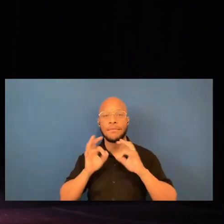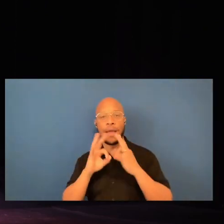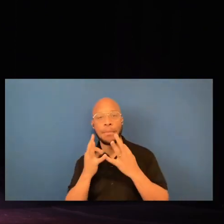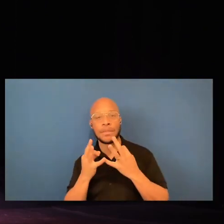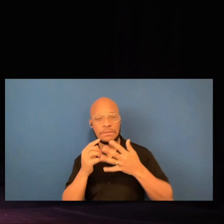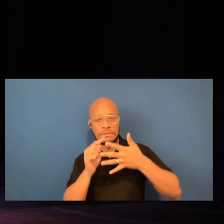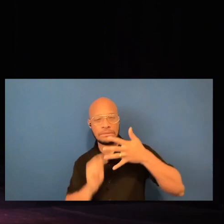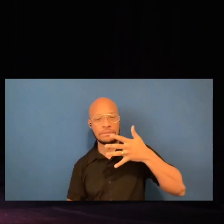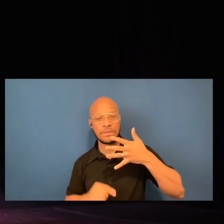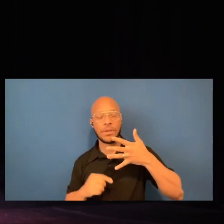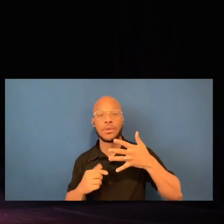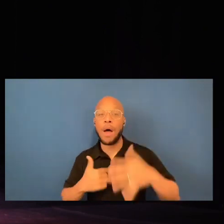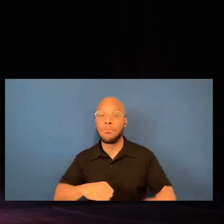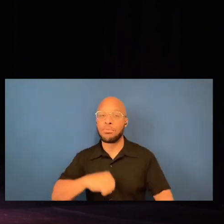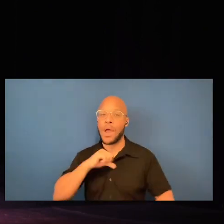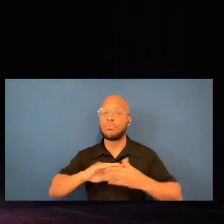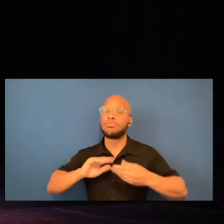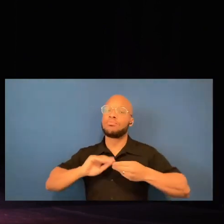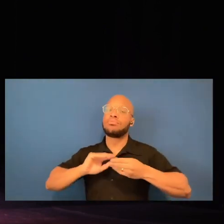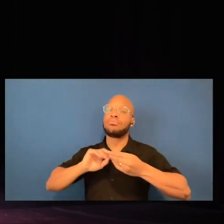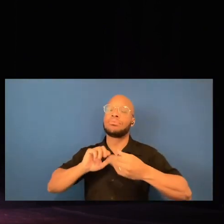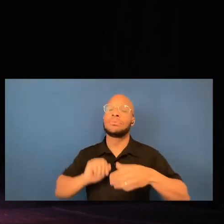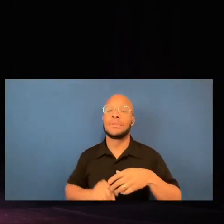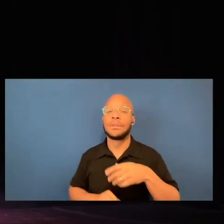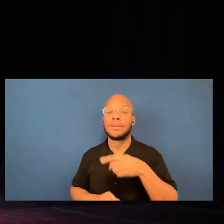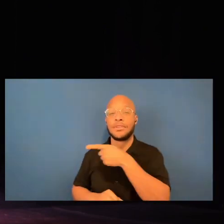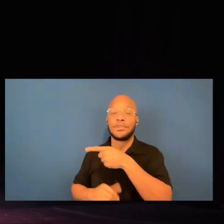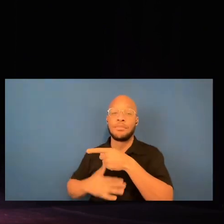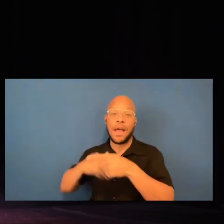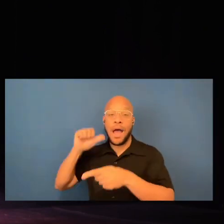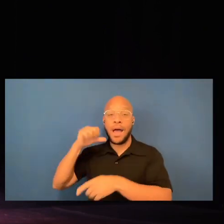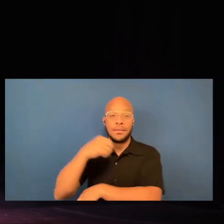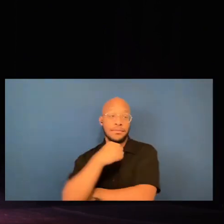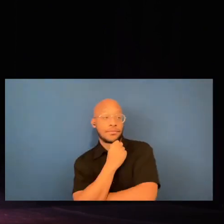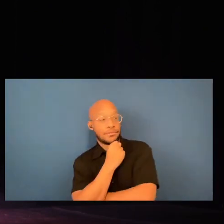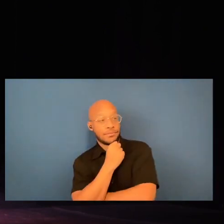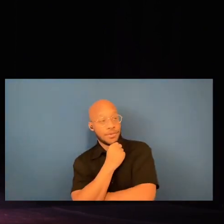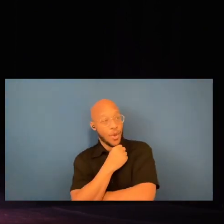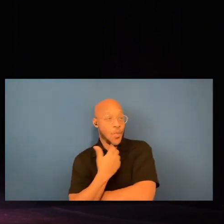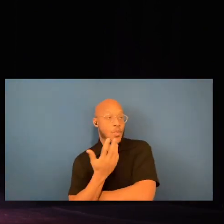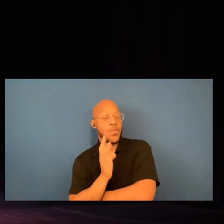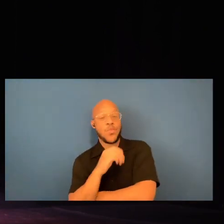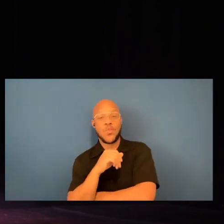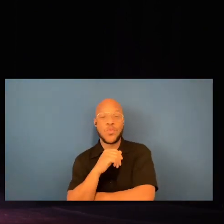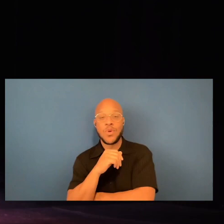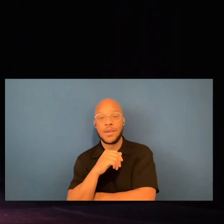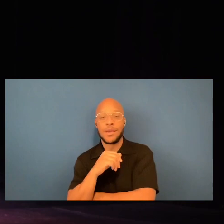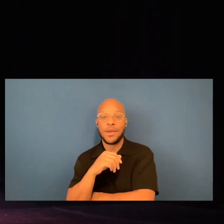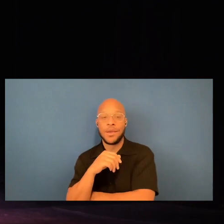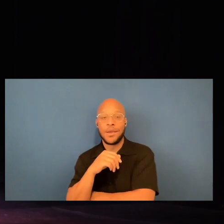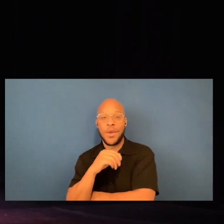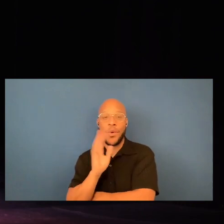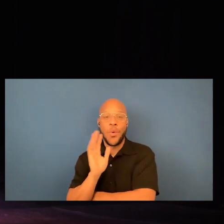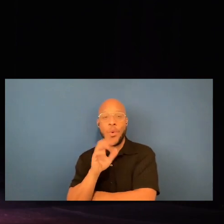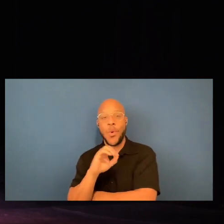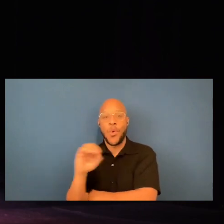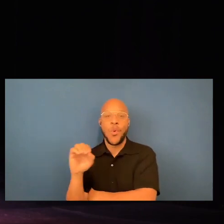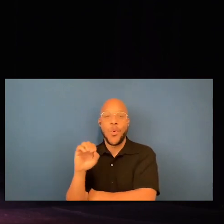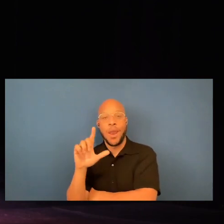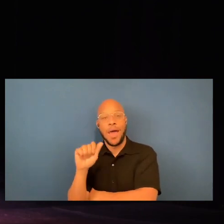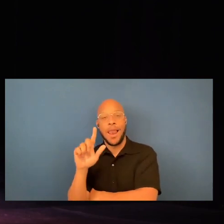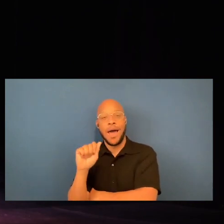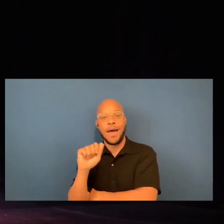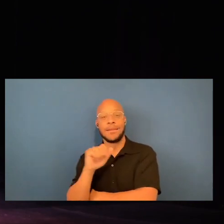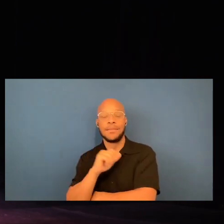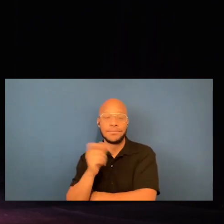she had smuggled herself to Paris to go to the Sorbonne, so whenever she speaks to you in French, it's with this kind of like colonial irony. You can't tell if she's making fun of